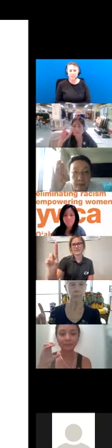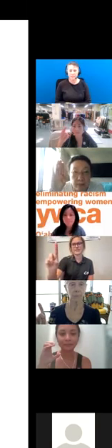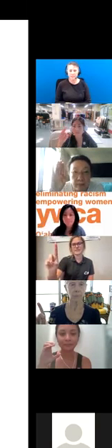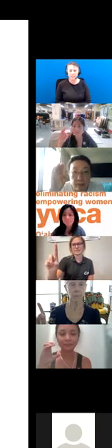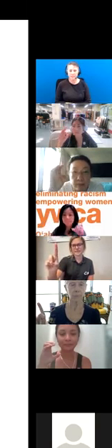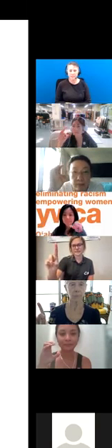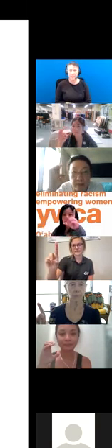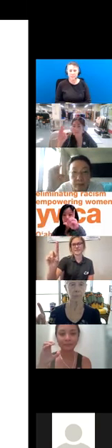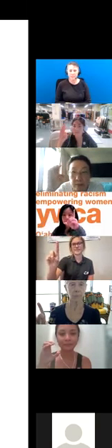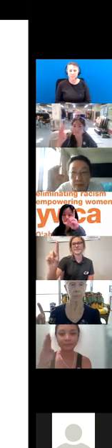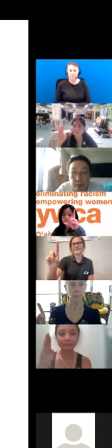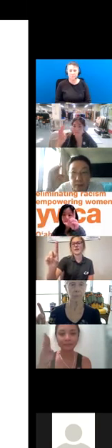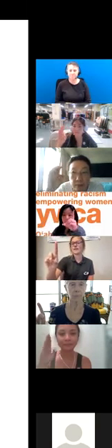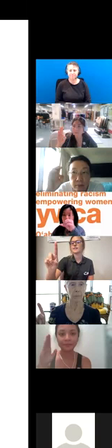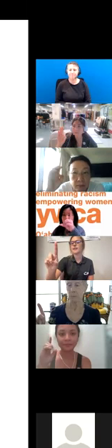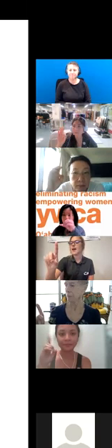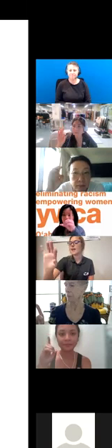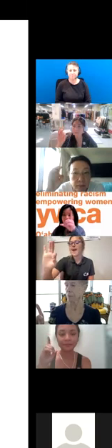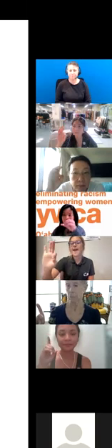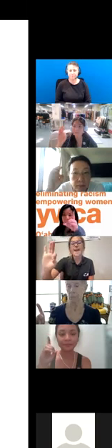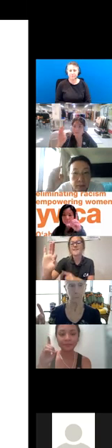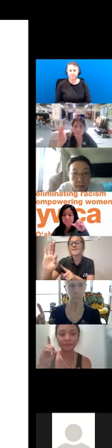is, yep, we're on D.